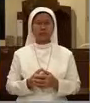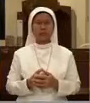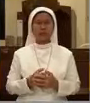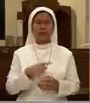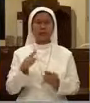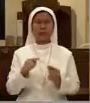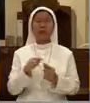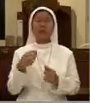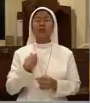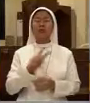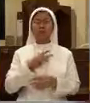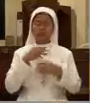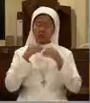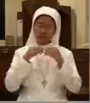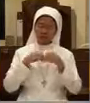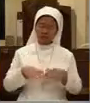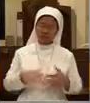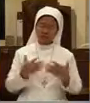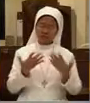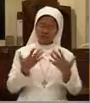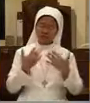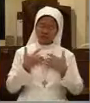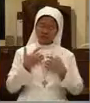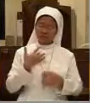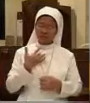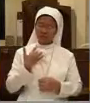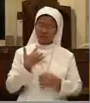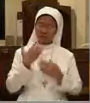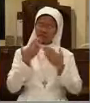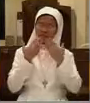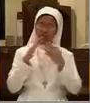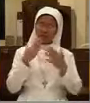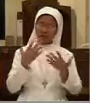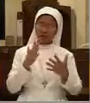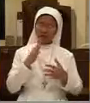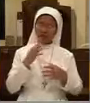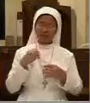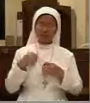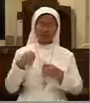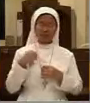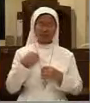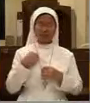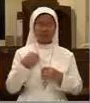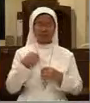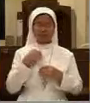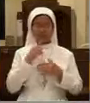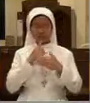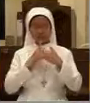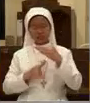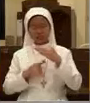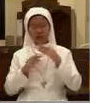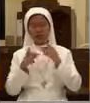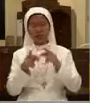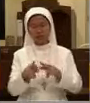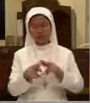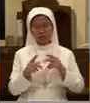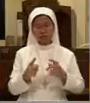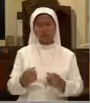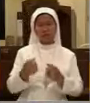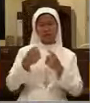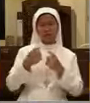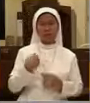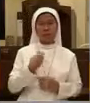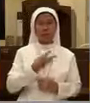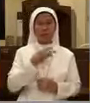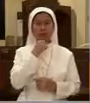When we lose the sense of gift and the humility of receiving gift, we are not